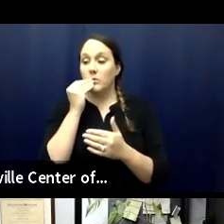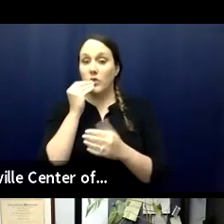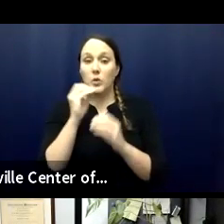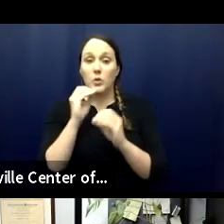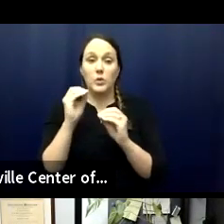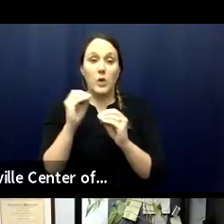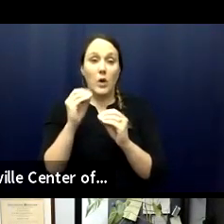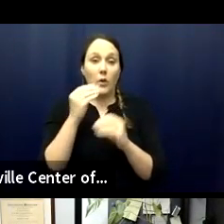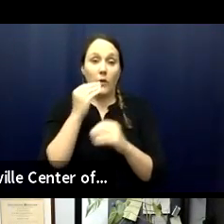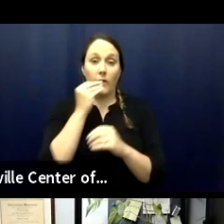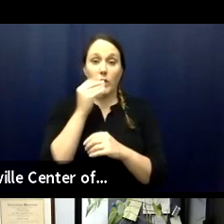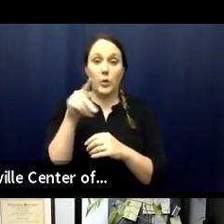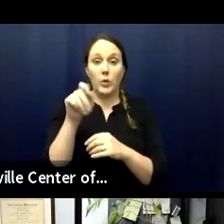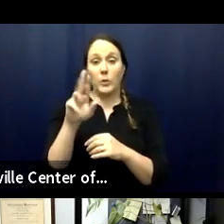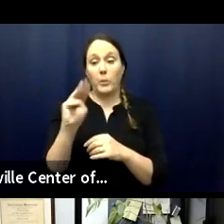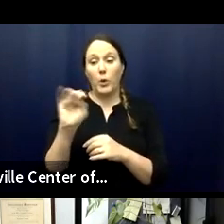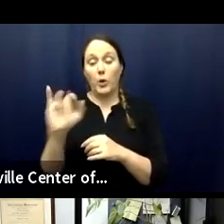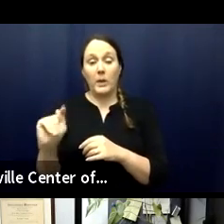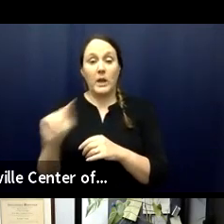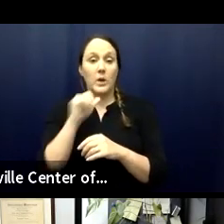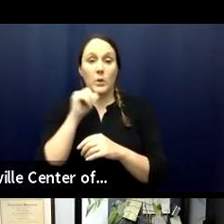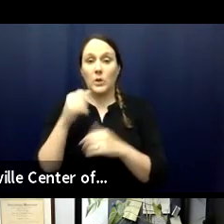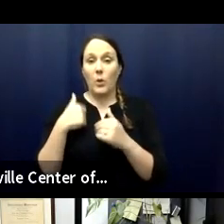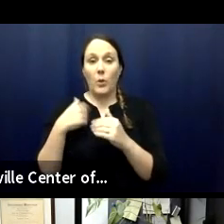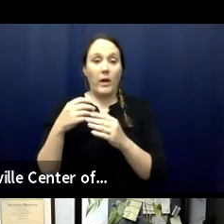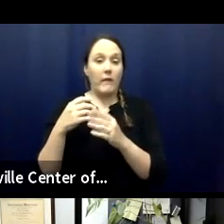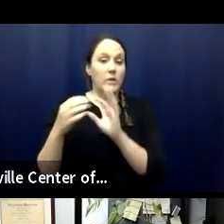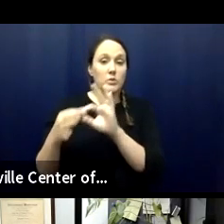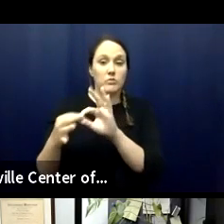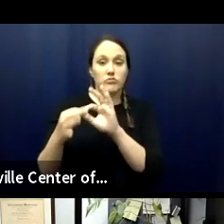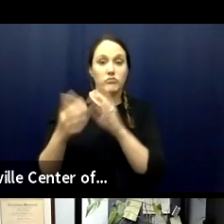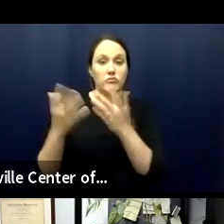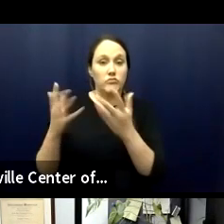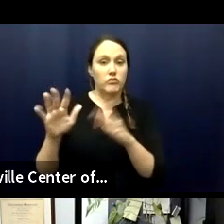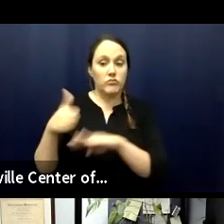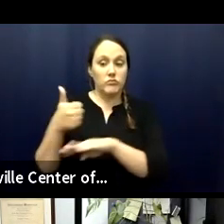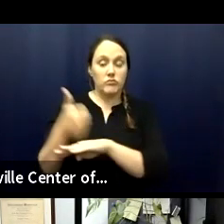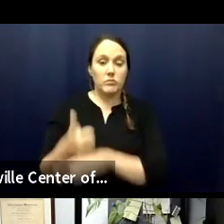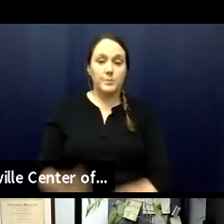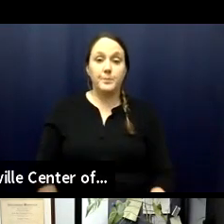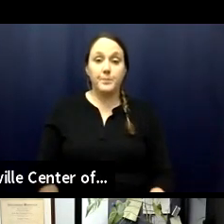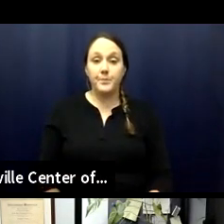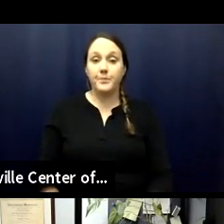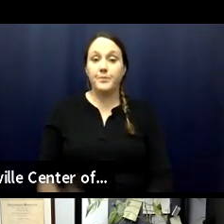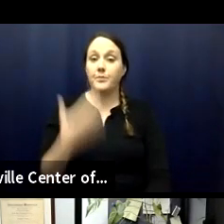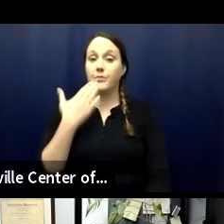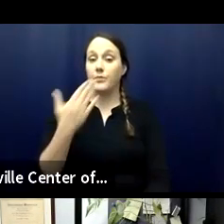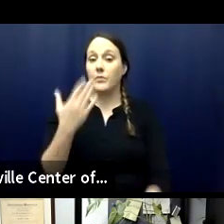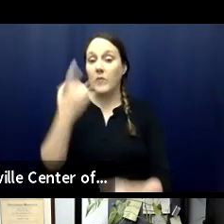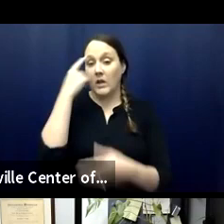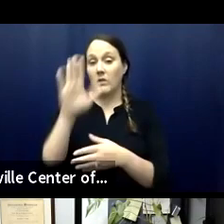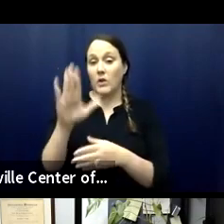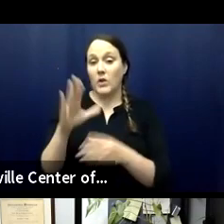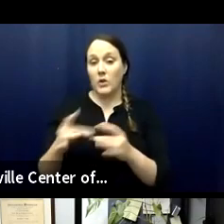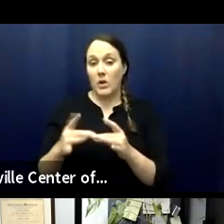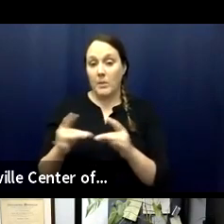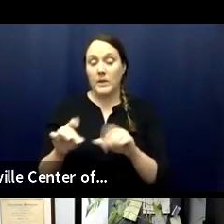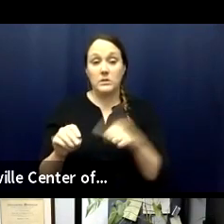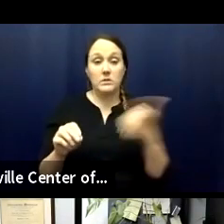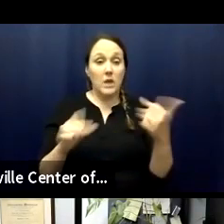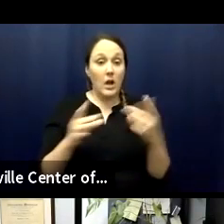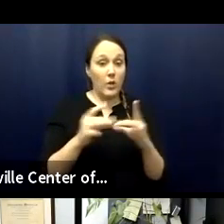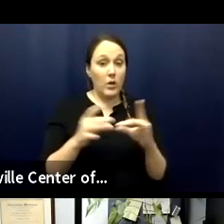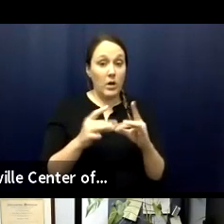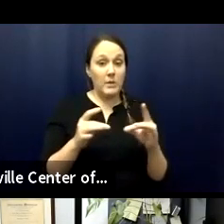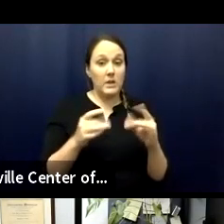regulatory relationship with them. Thank you for those comments. Any other comments?